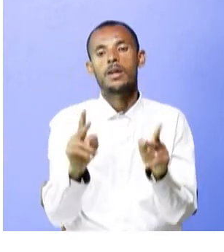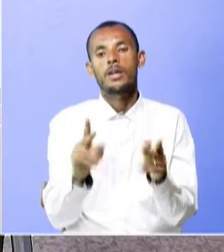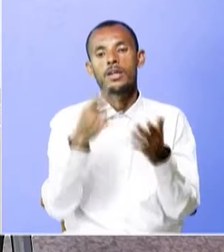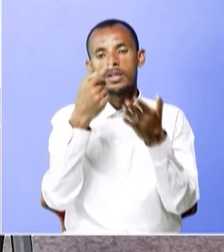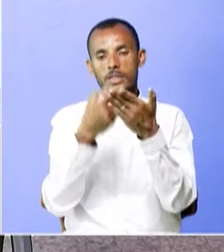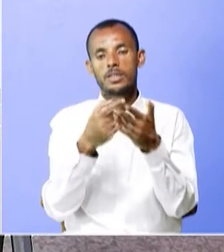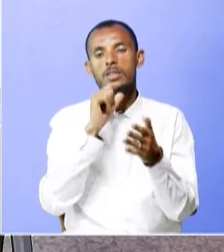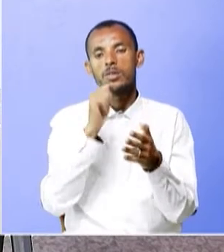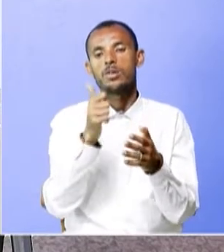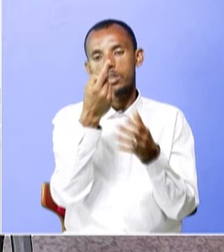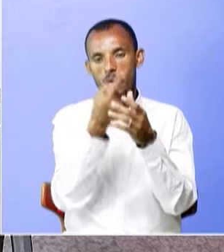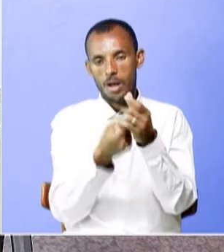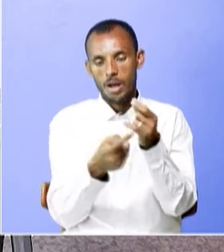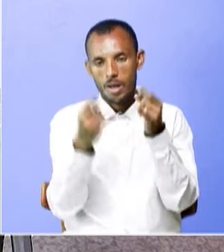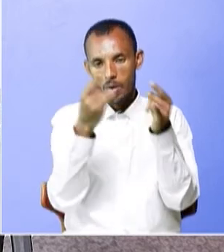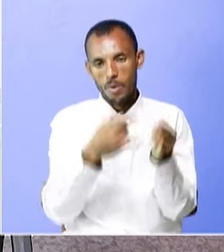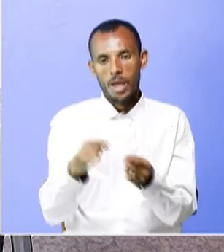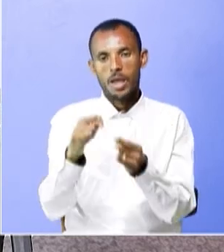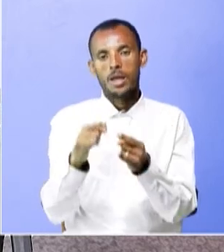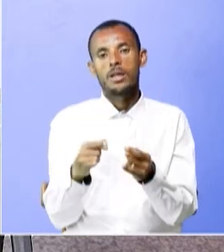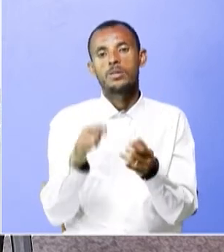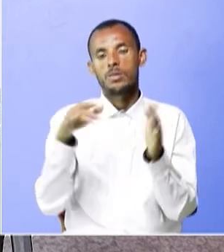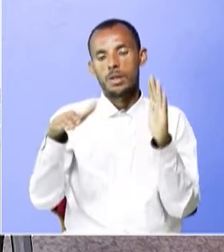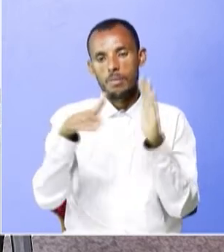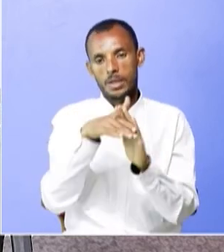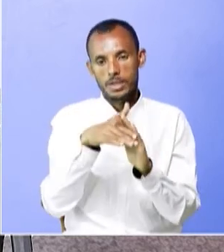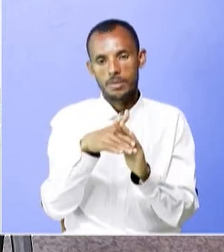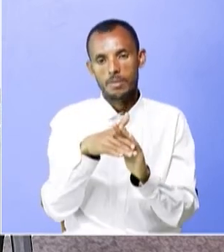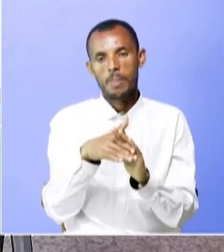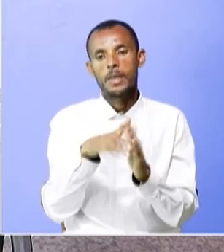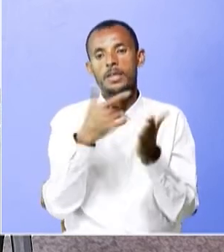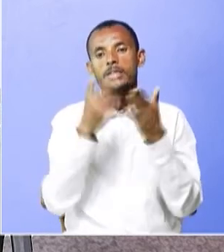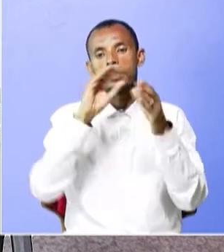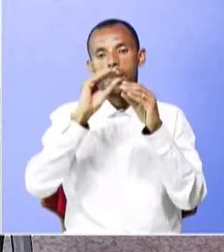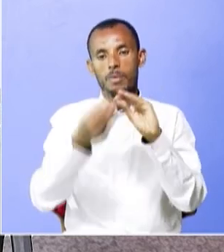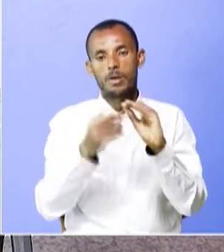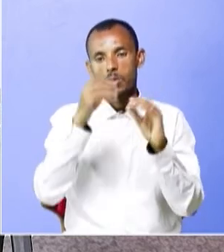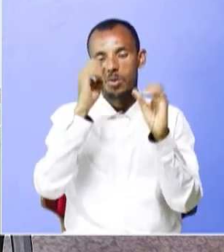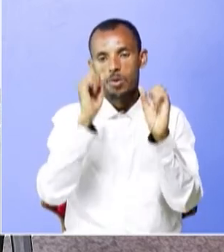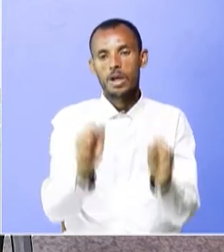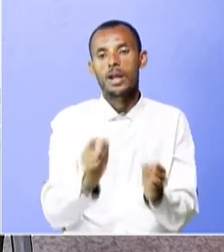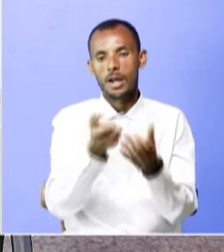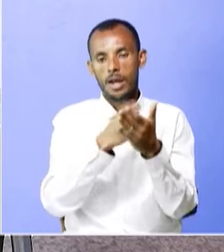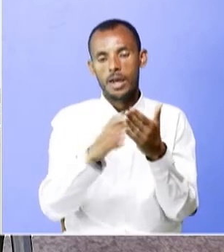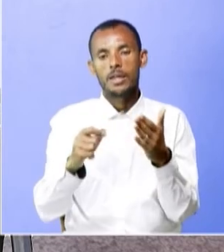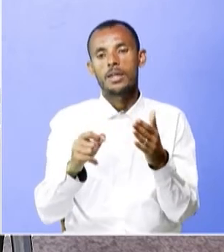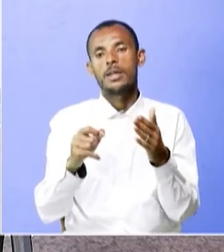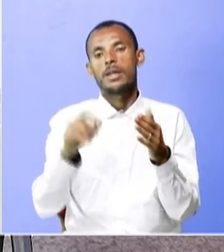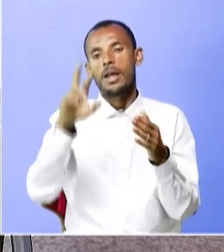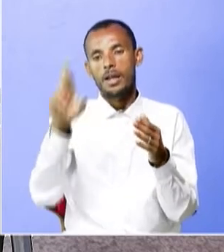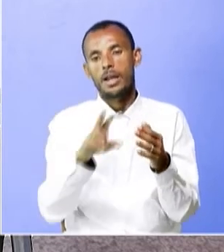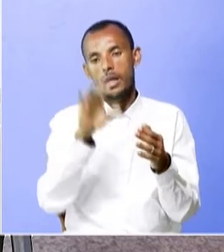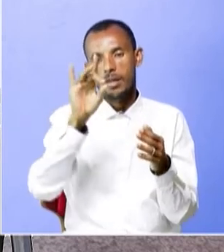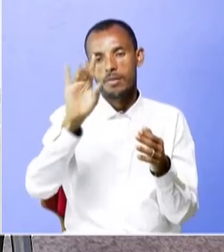this is not the only way to represent this number. You can rewrite radical 84 in